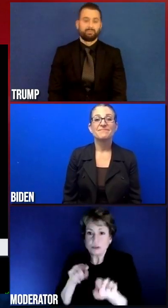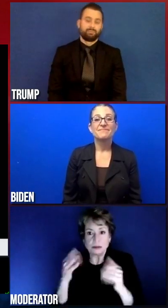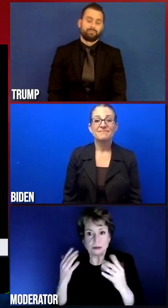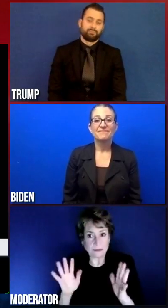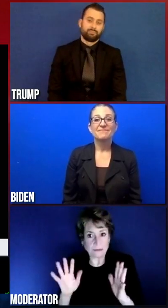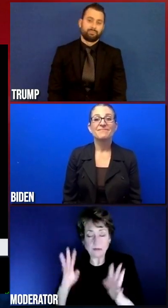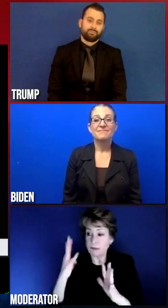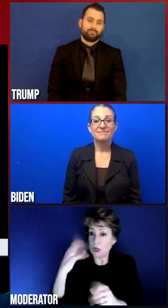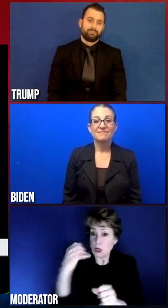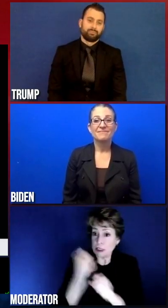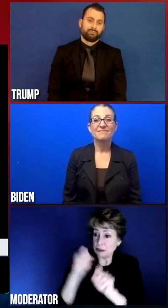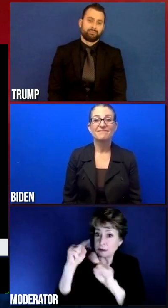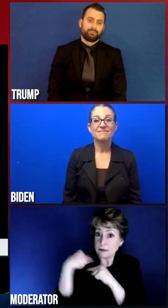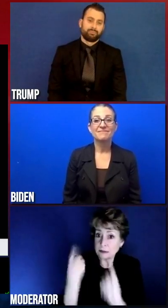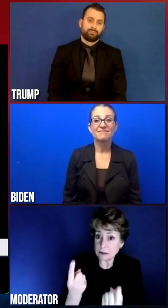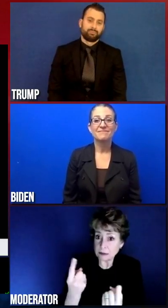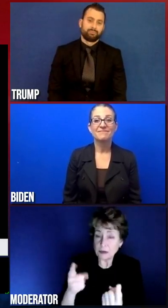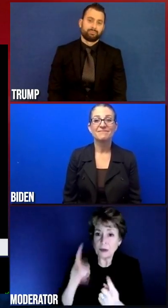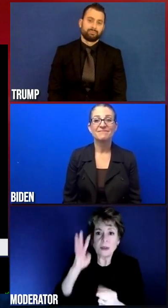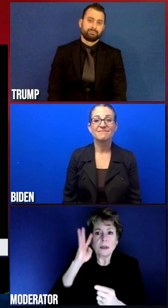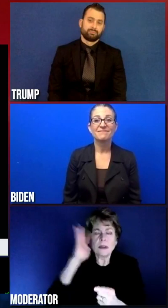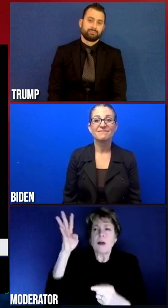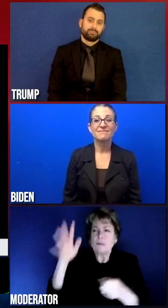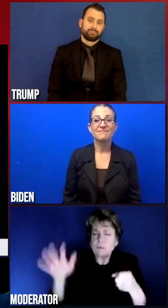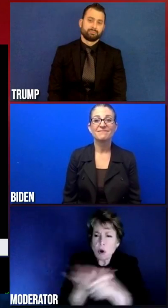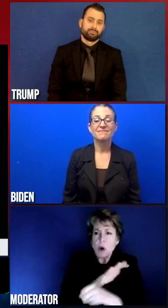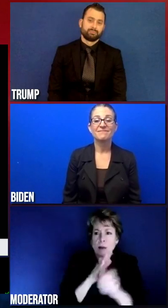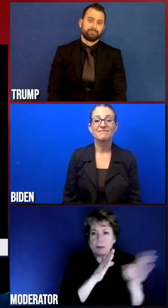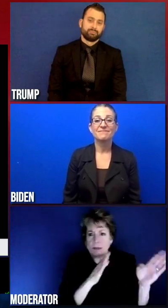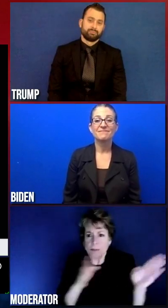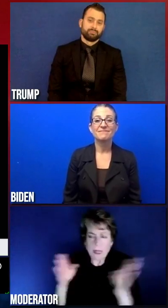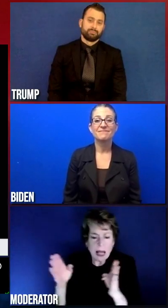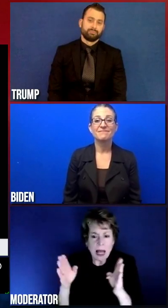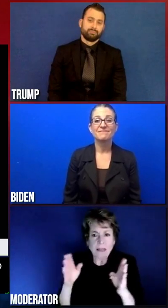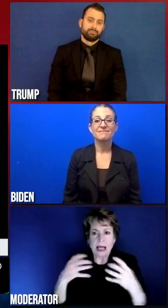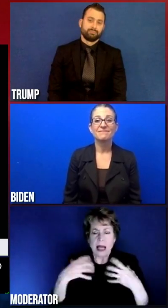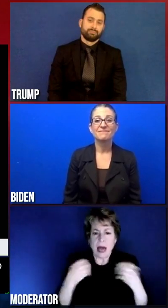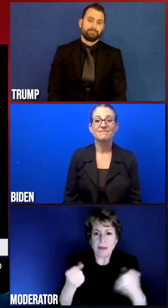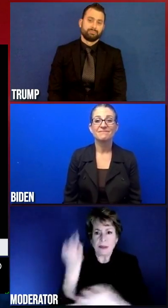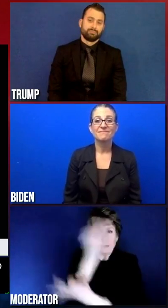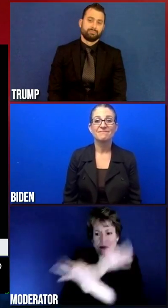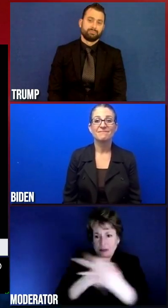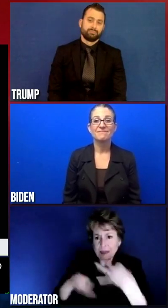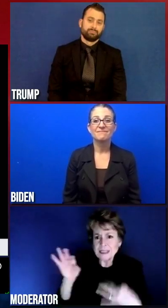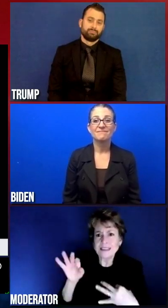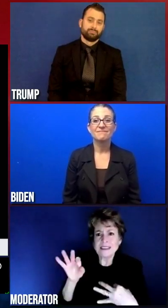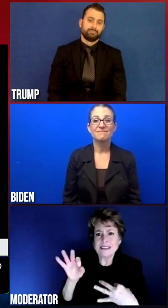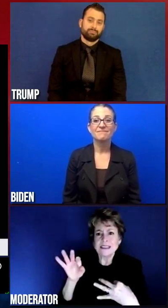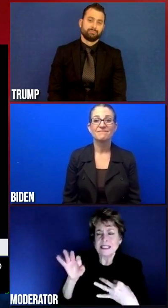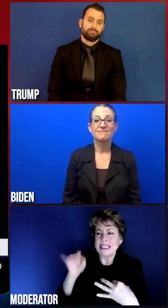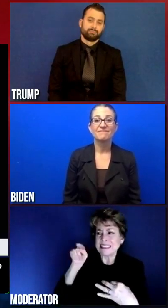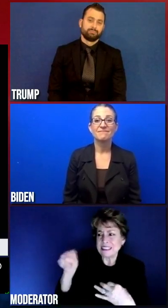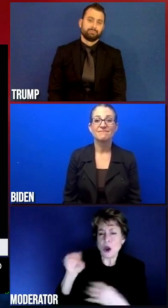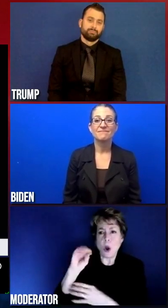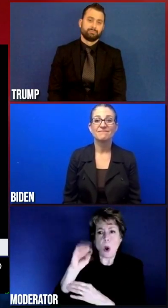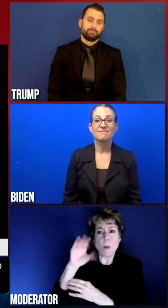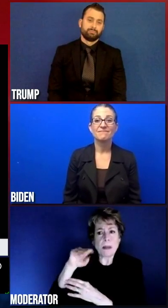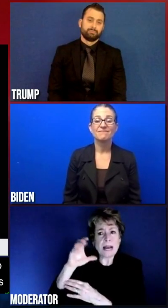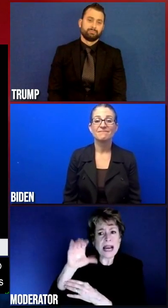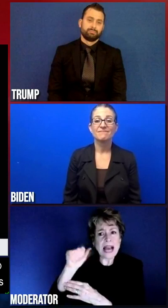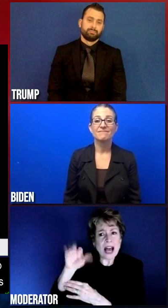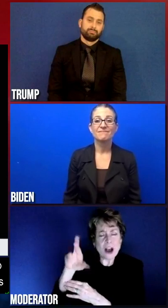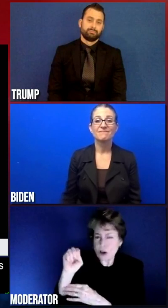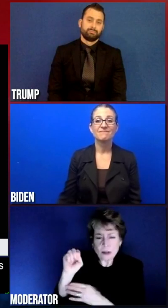a comprehensive plan to replace Obamacare, and just this last Thursday,